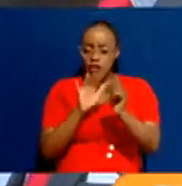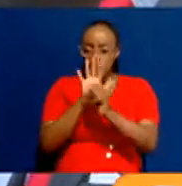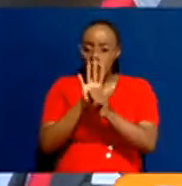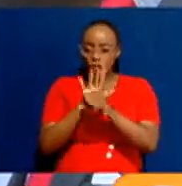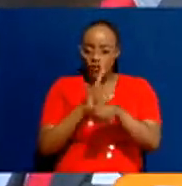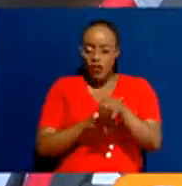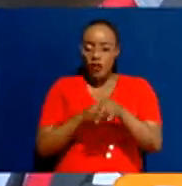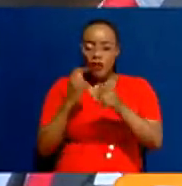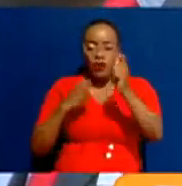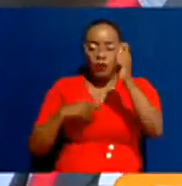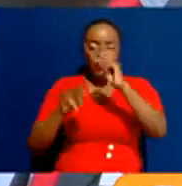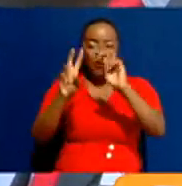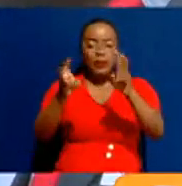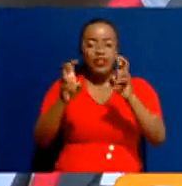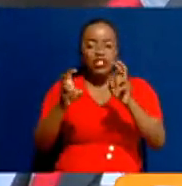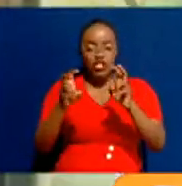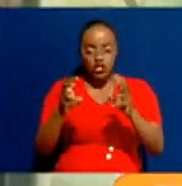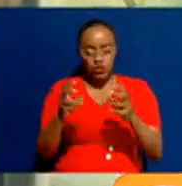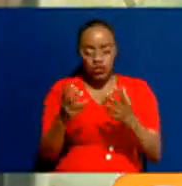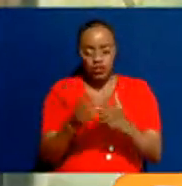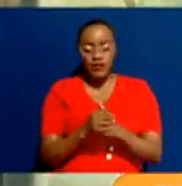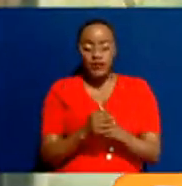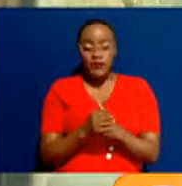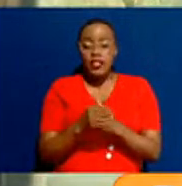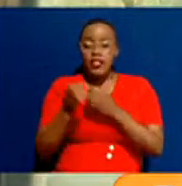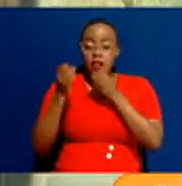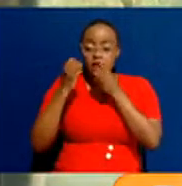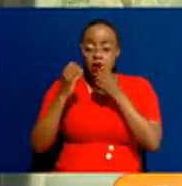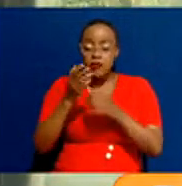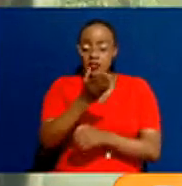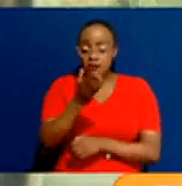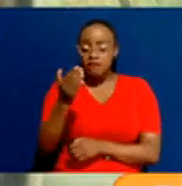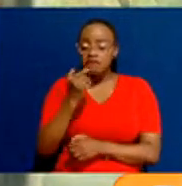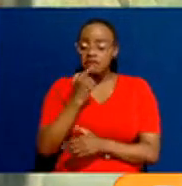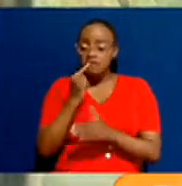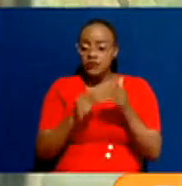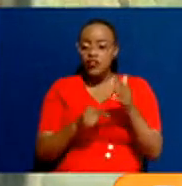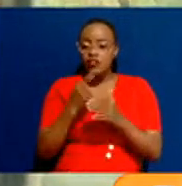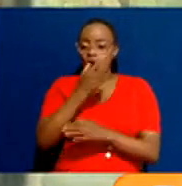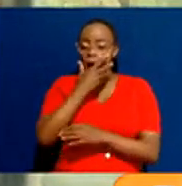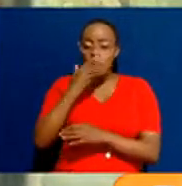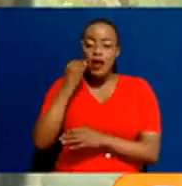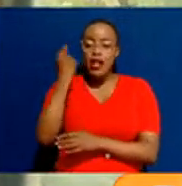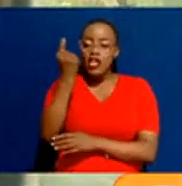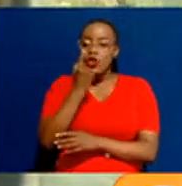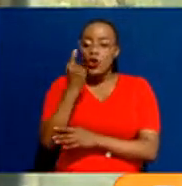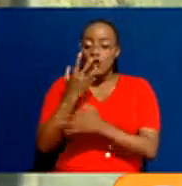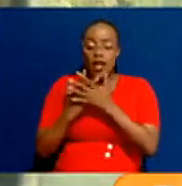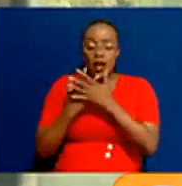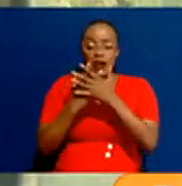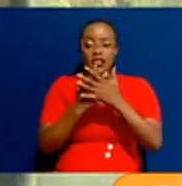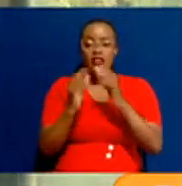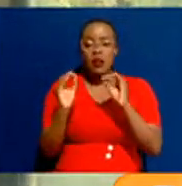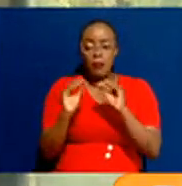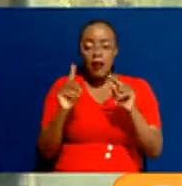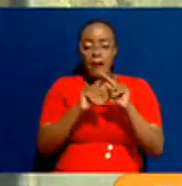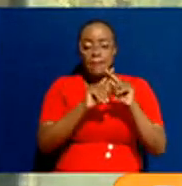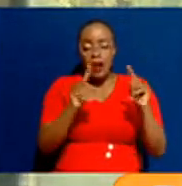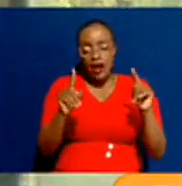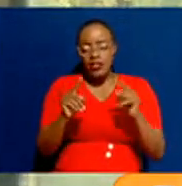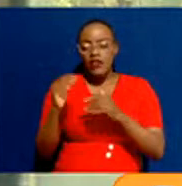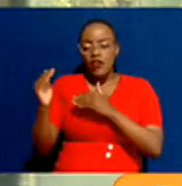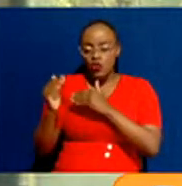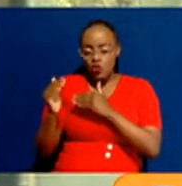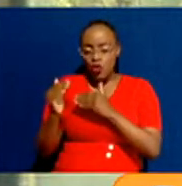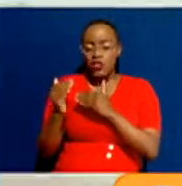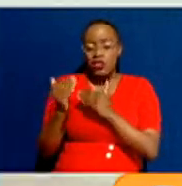was on procurement. Yeah. Duru zikiarifu kuwa sio Oparanya tu ambaye alikamatwa, bali wandani wake wa